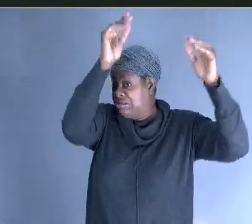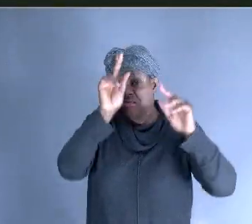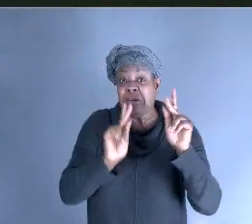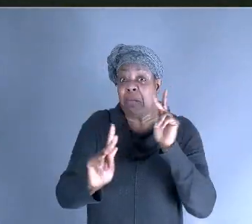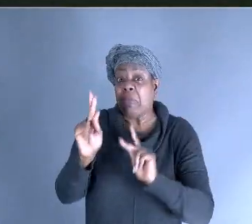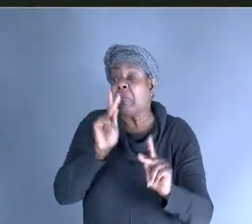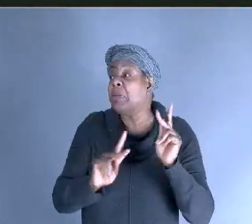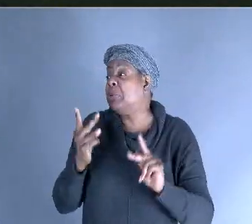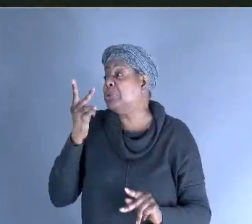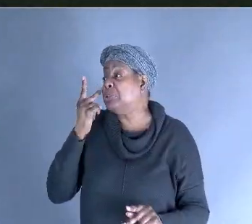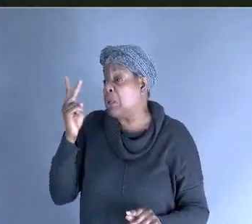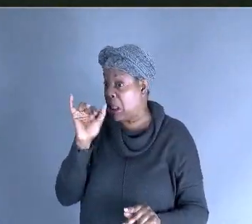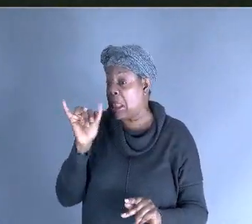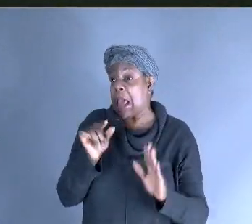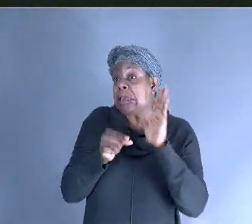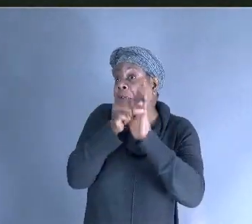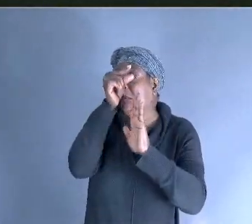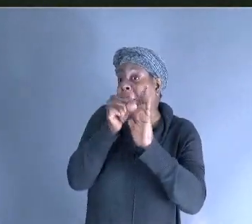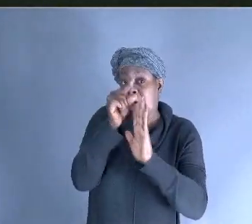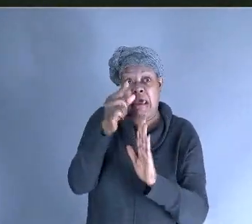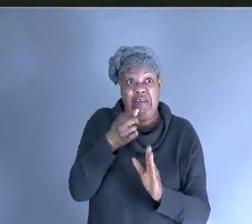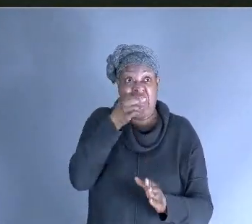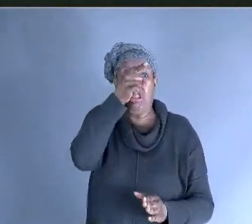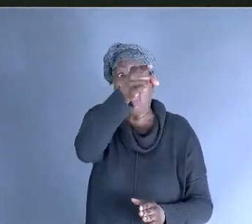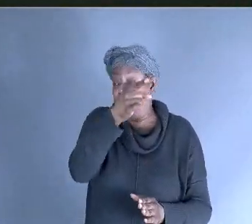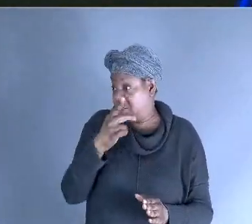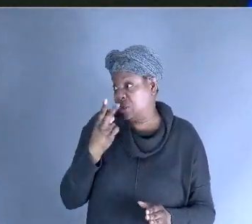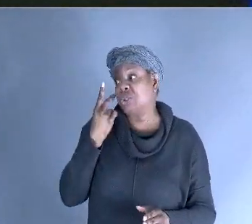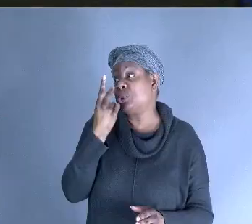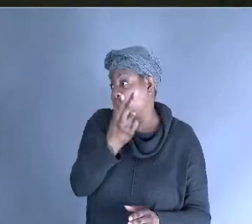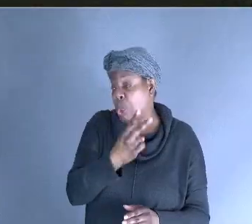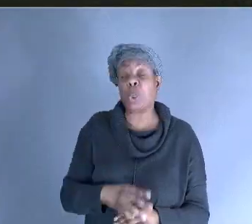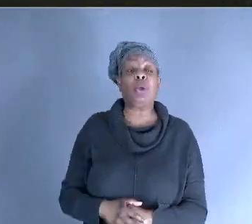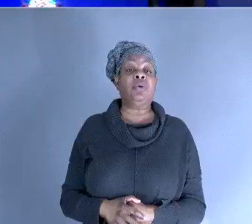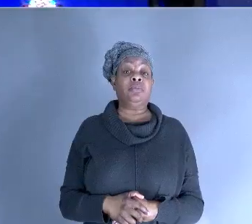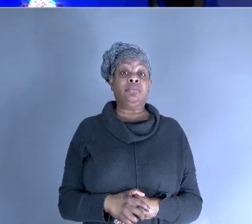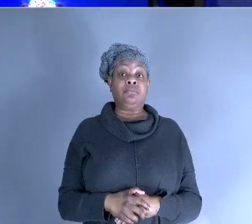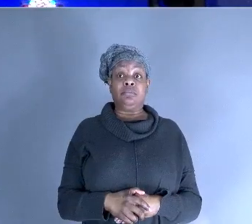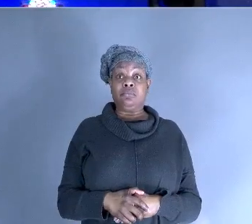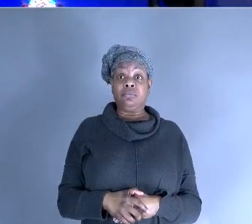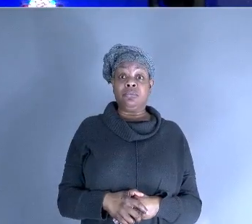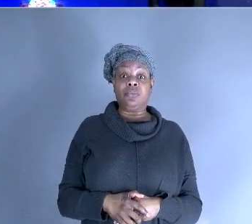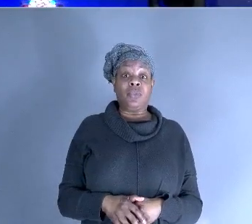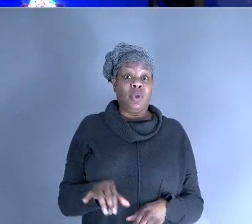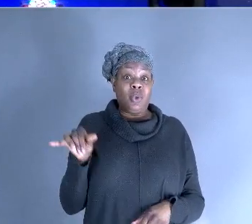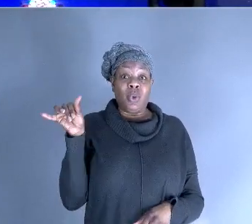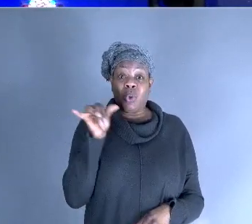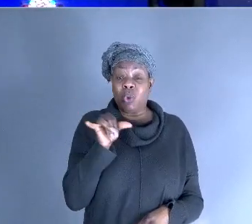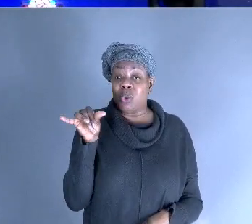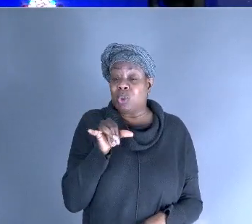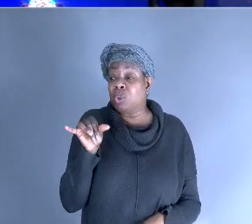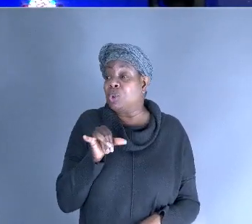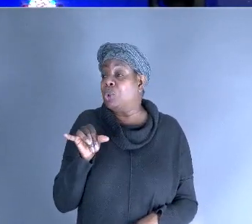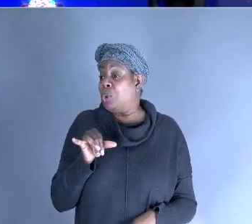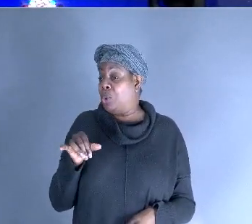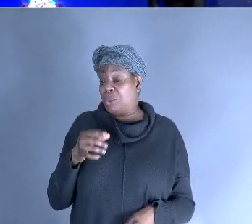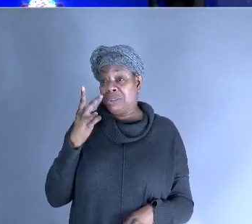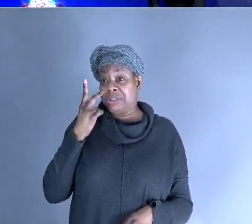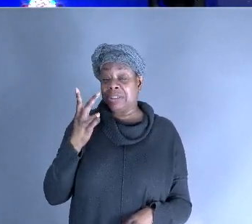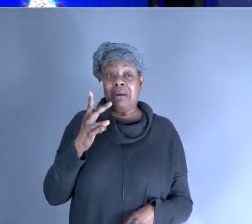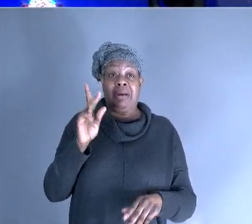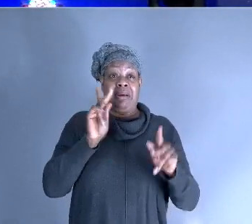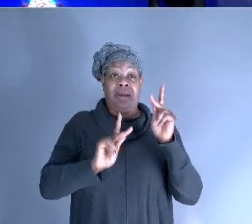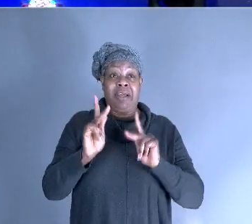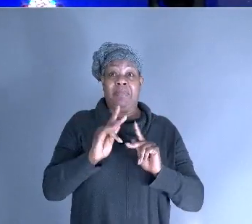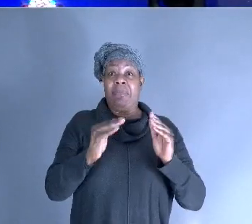Goliaths. Cousins. We even saw the descendants of Anak there. The